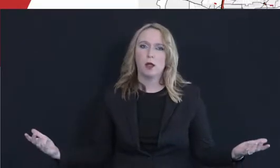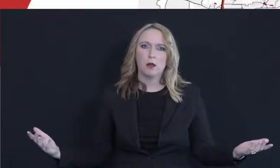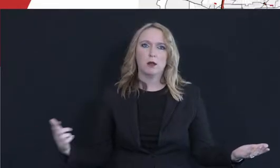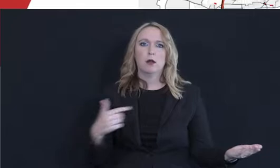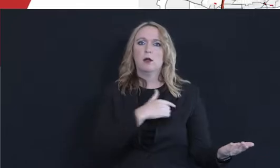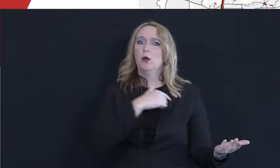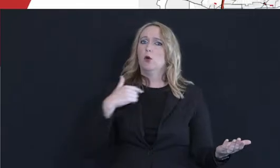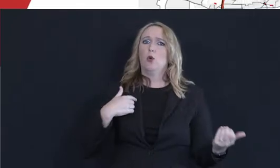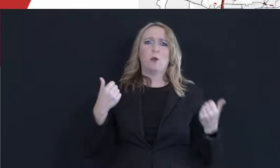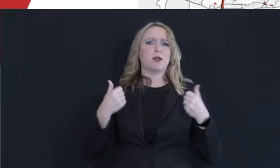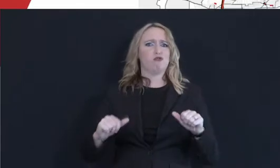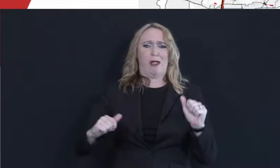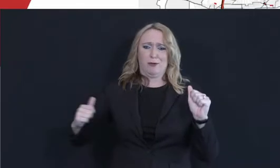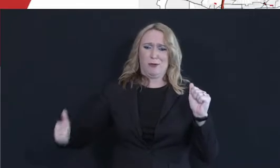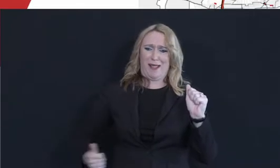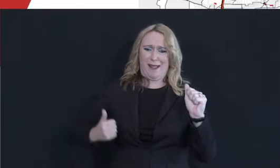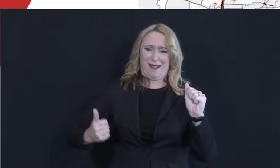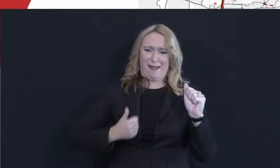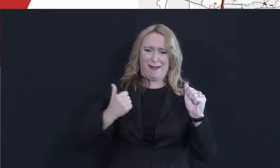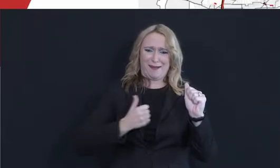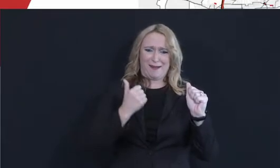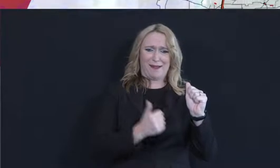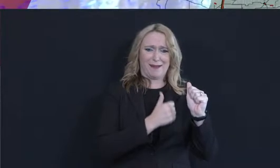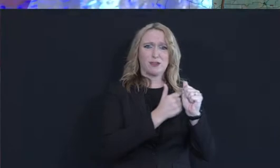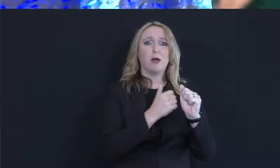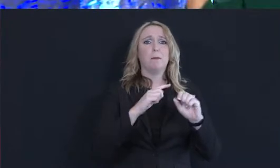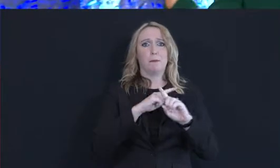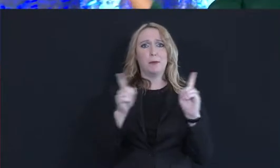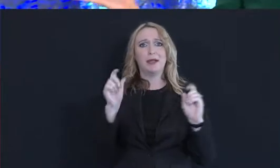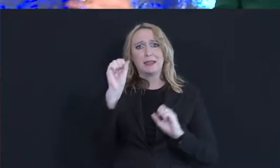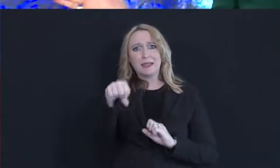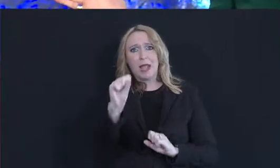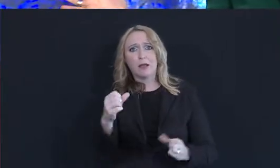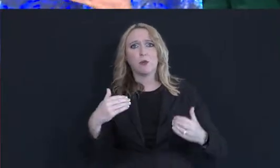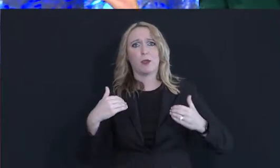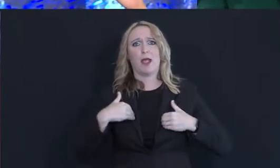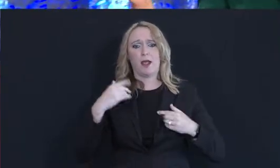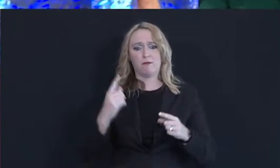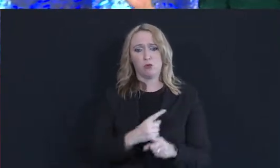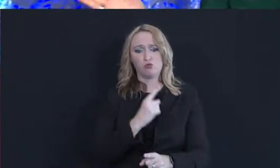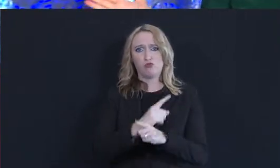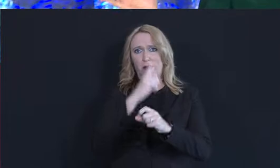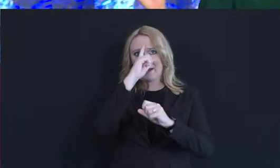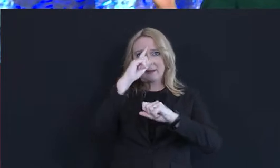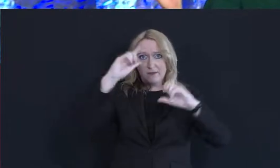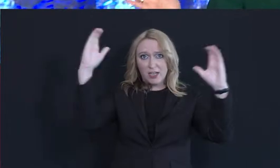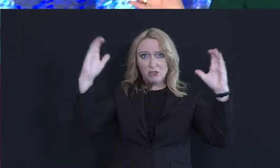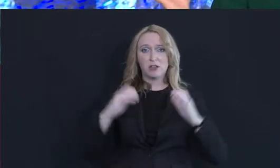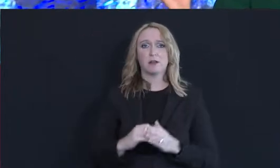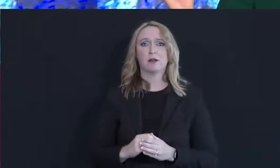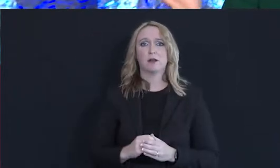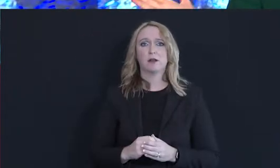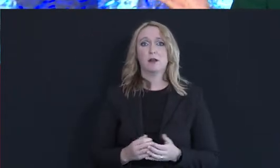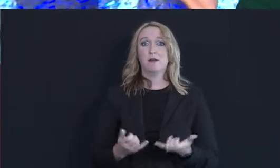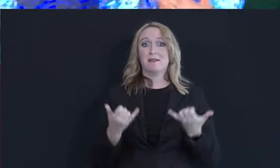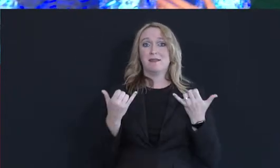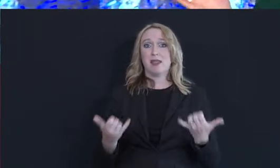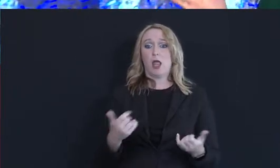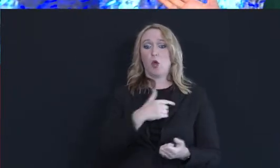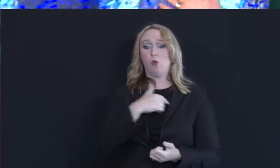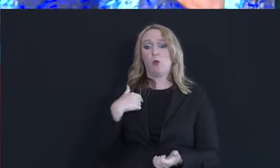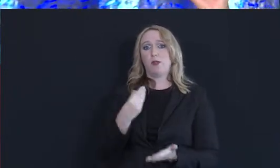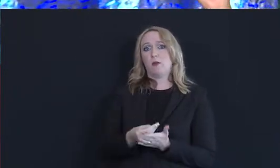we're Ford focused with the right vision from 2018 to 2026 we're investing more than 3.5